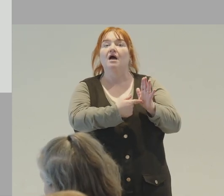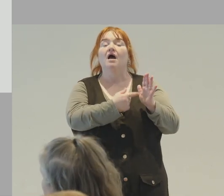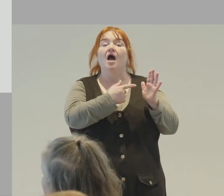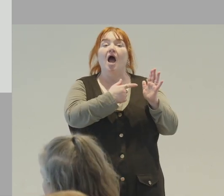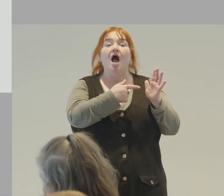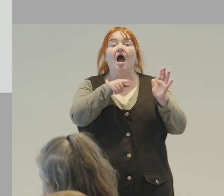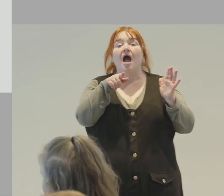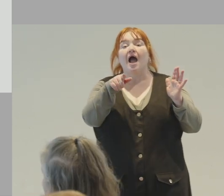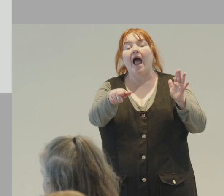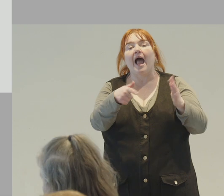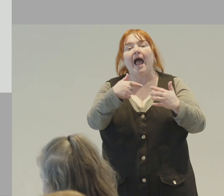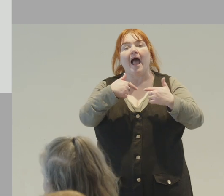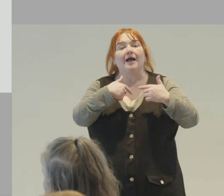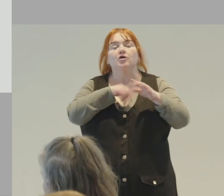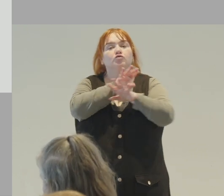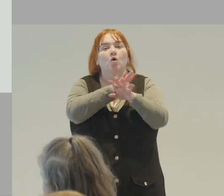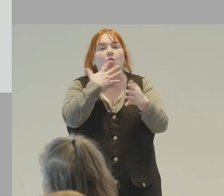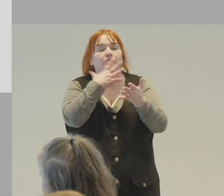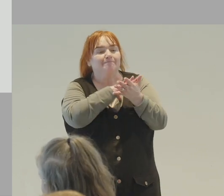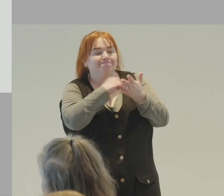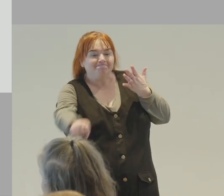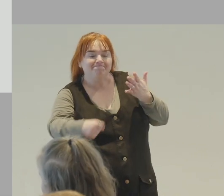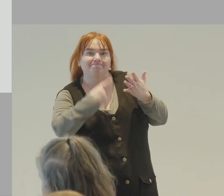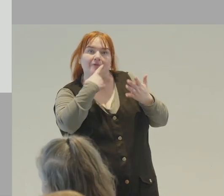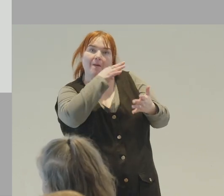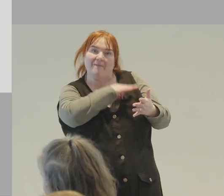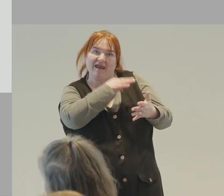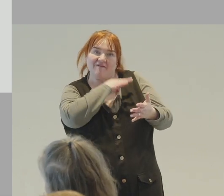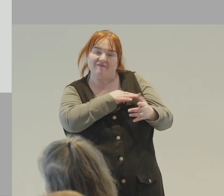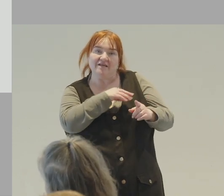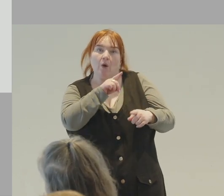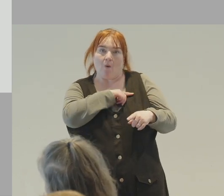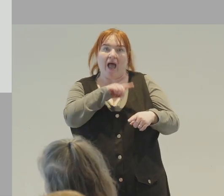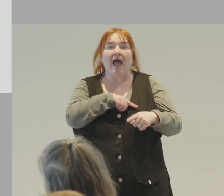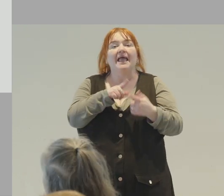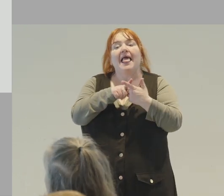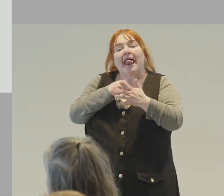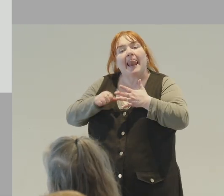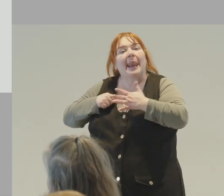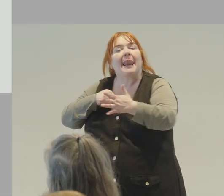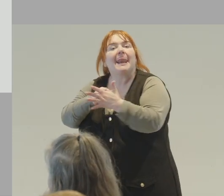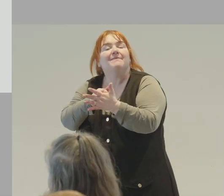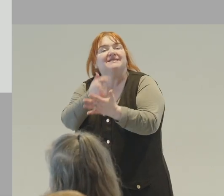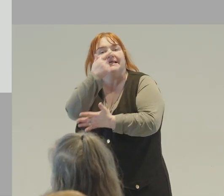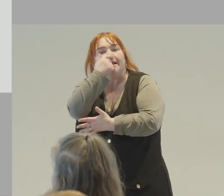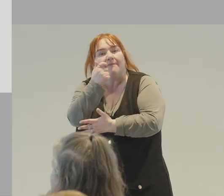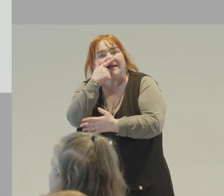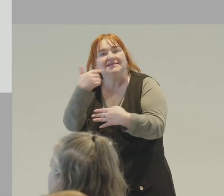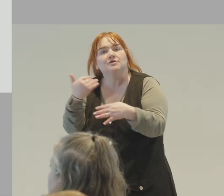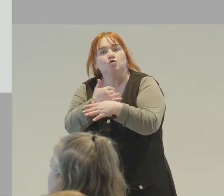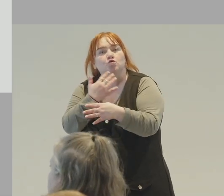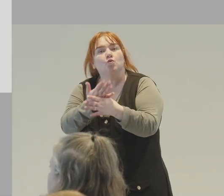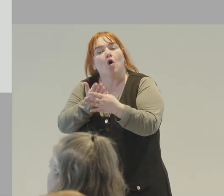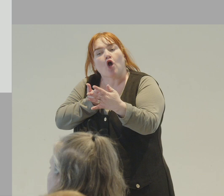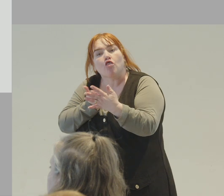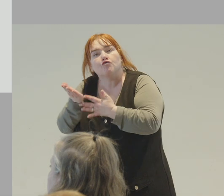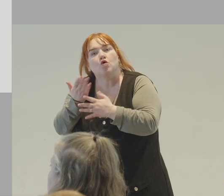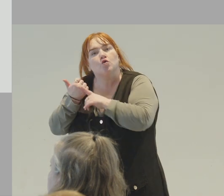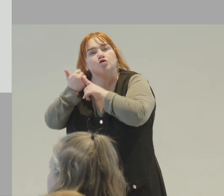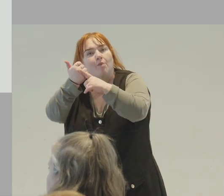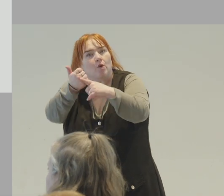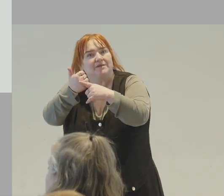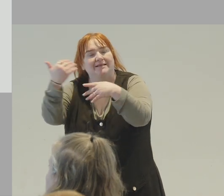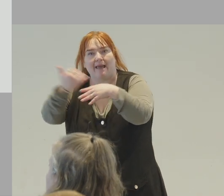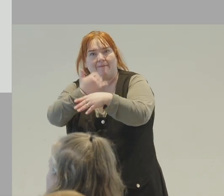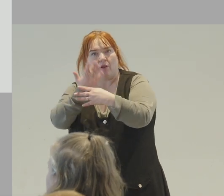centre, please don't take away my benefits. Because if they see that you've registered as self-employed, they might go, oh, this person is working now, we can lower the benefits. It,